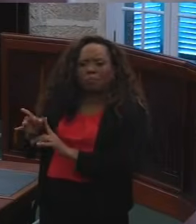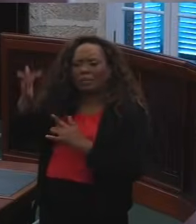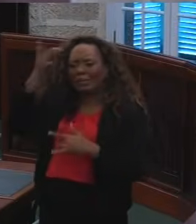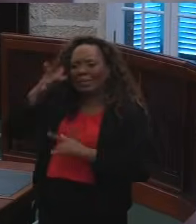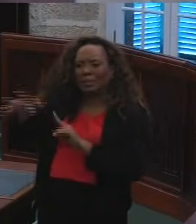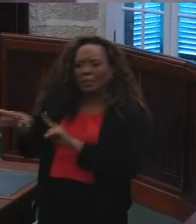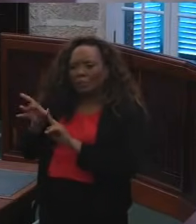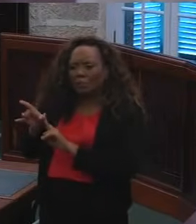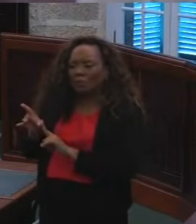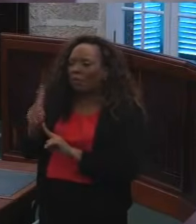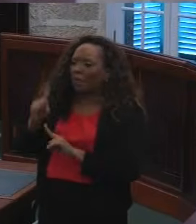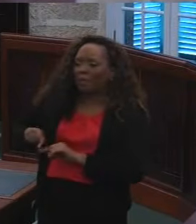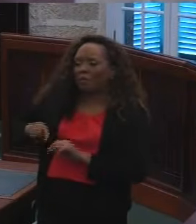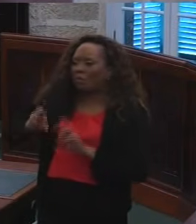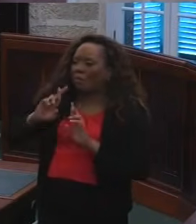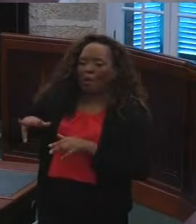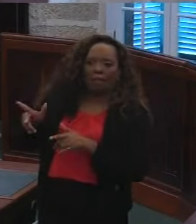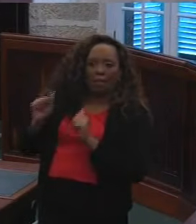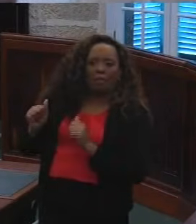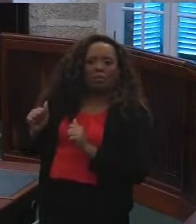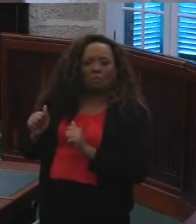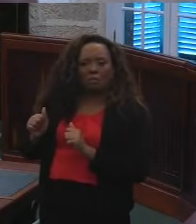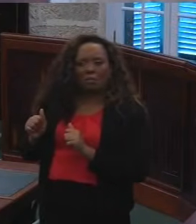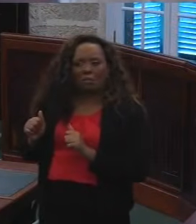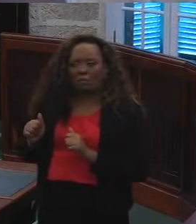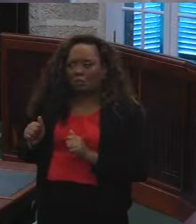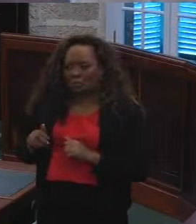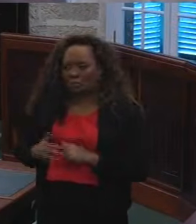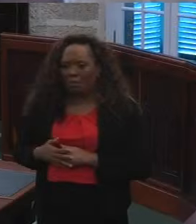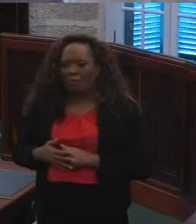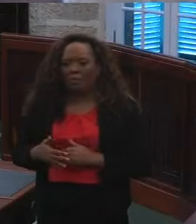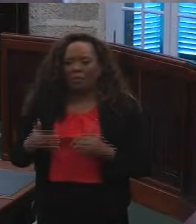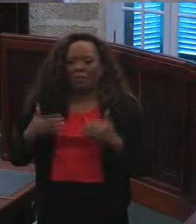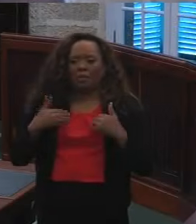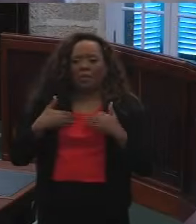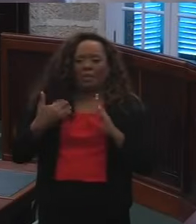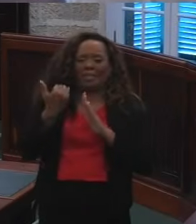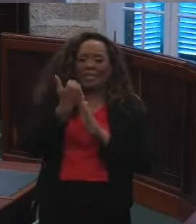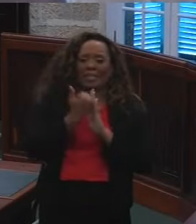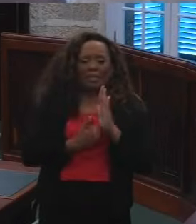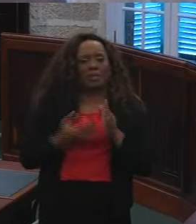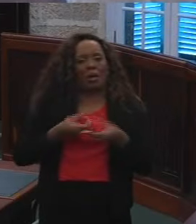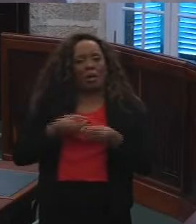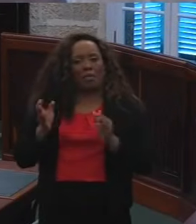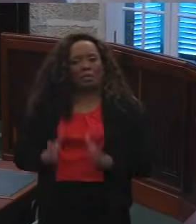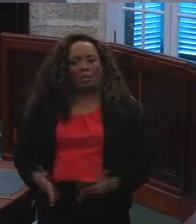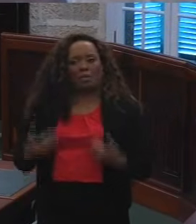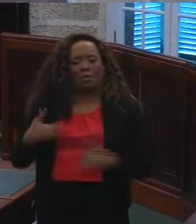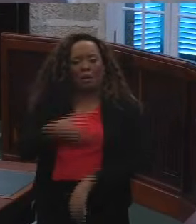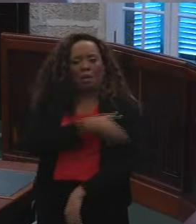from the officers, and they give the list of officers who has the power.